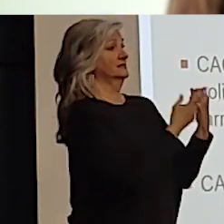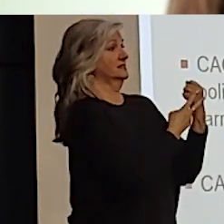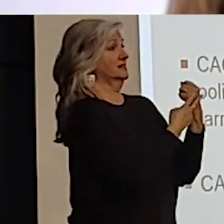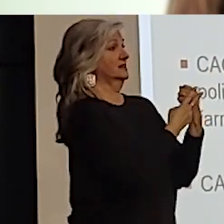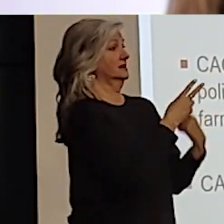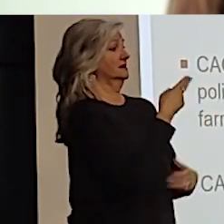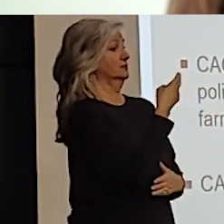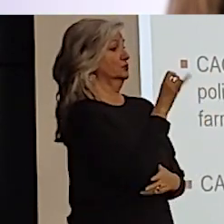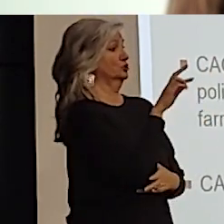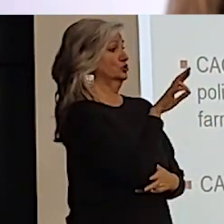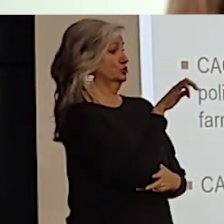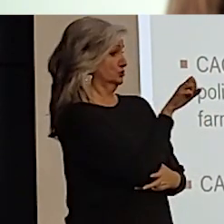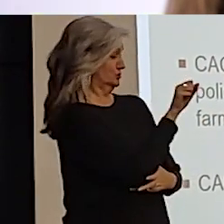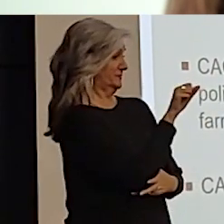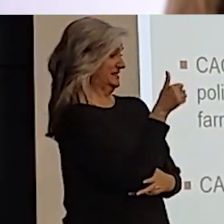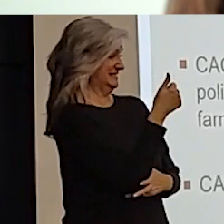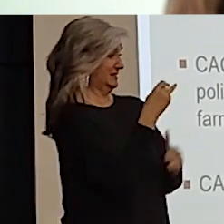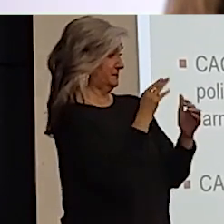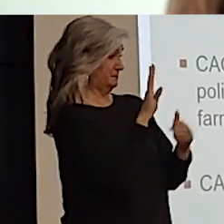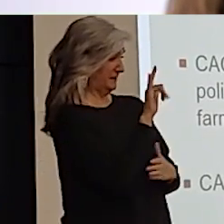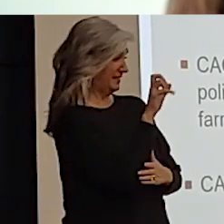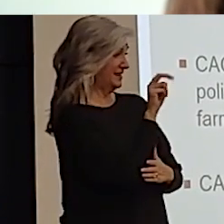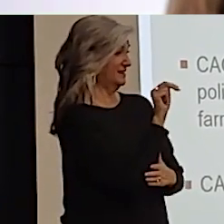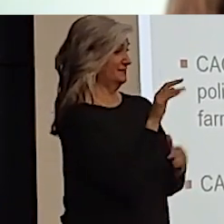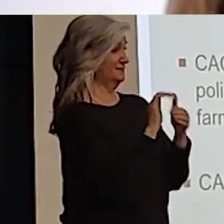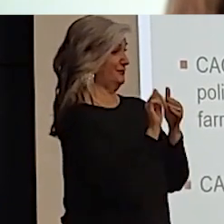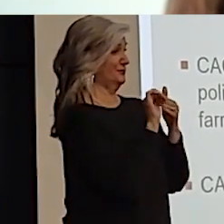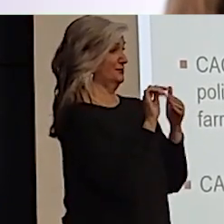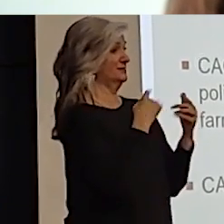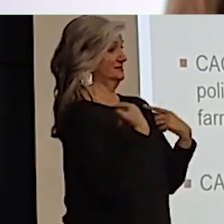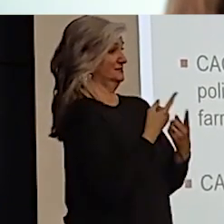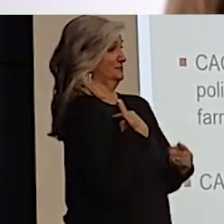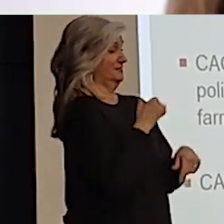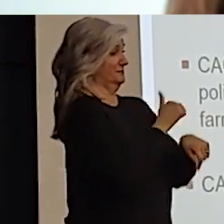billion in excess utility charges since we were founded.